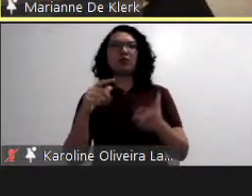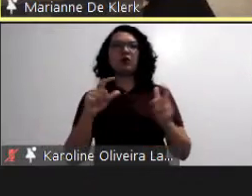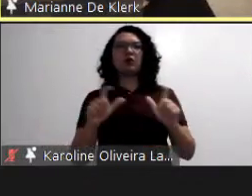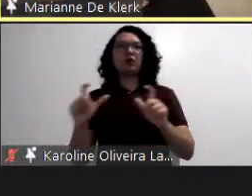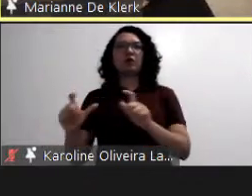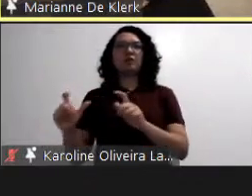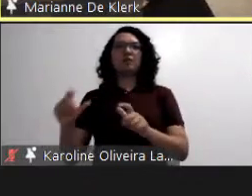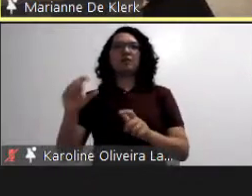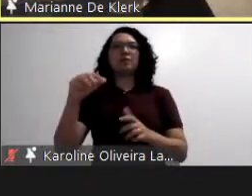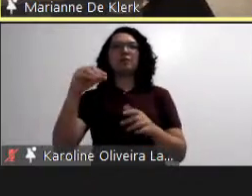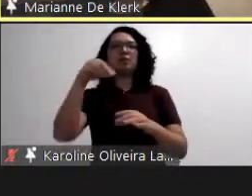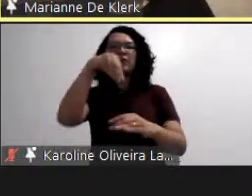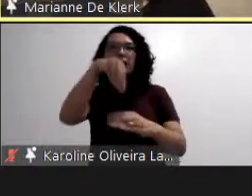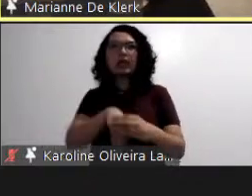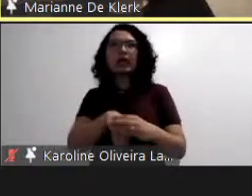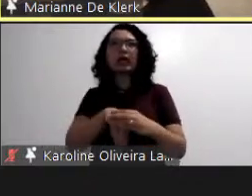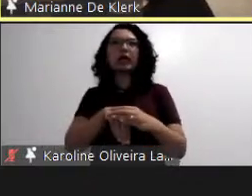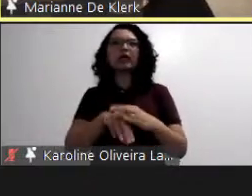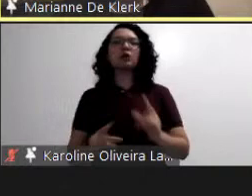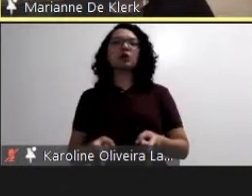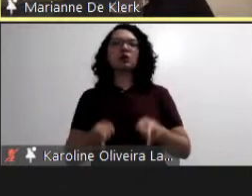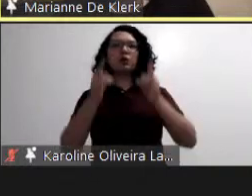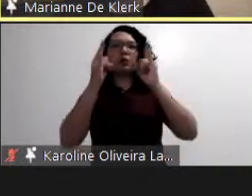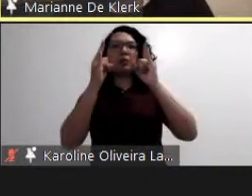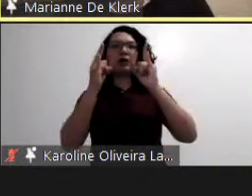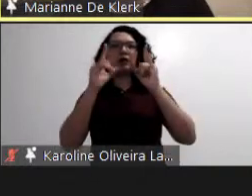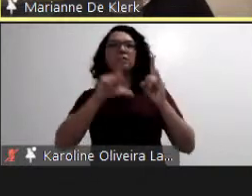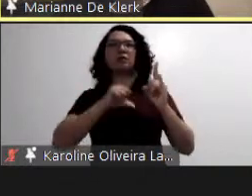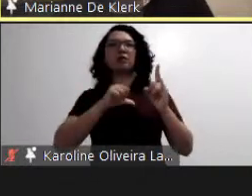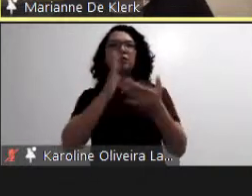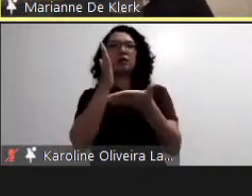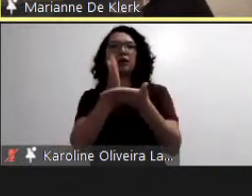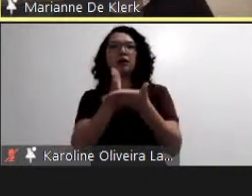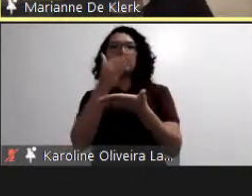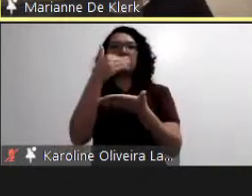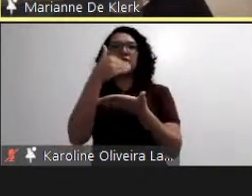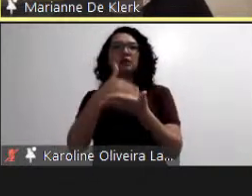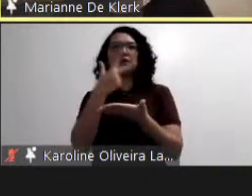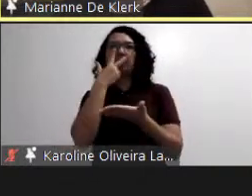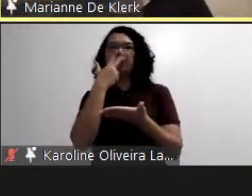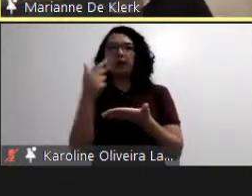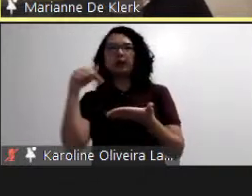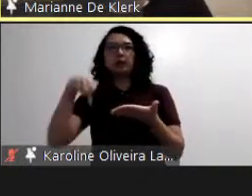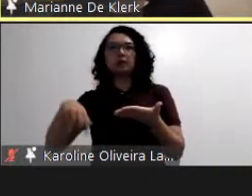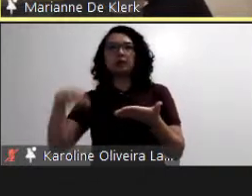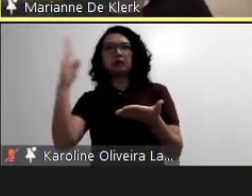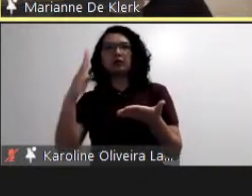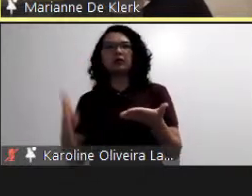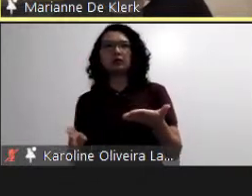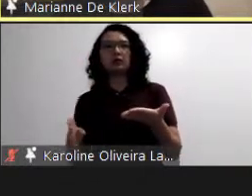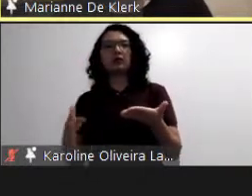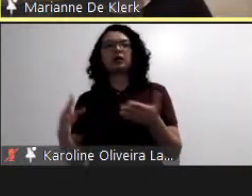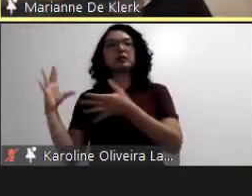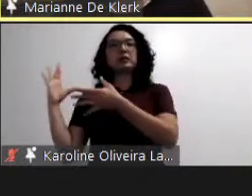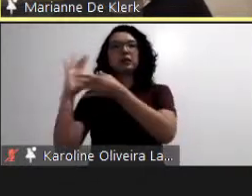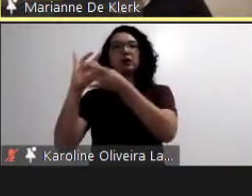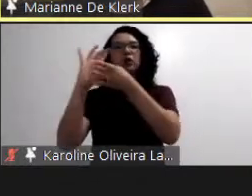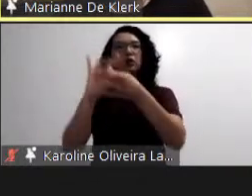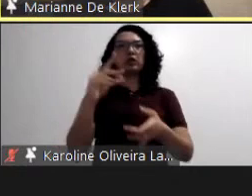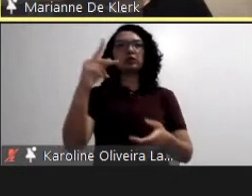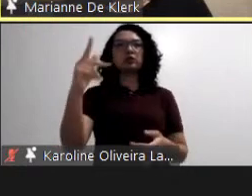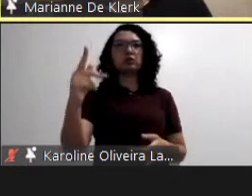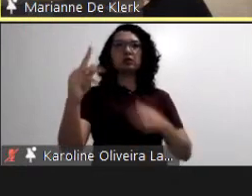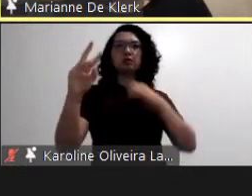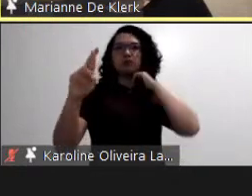very interesting about the Pretoria context, 2 floors of basement for parking. In Pretoria, you cannot, in the inner city, you cannot go lower. It